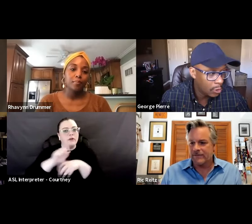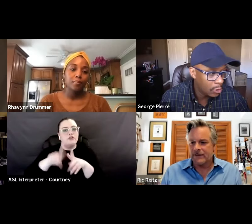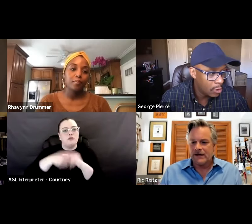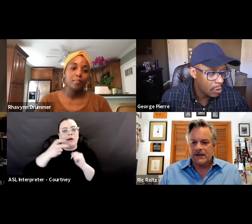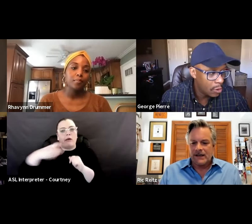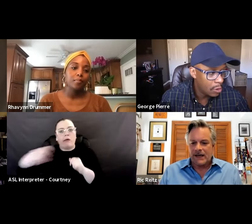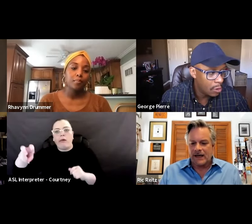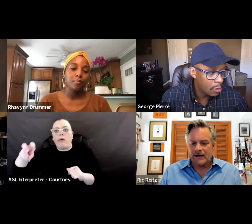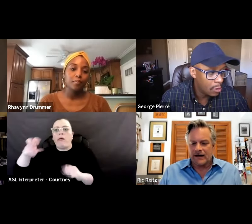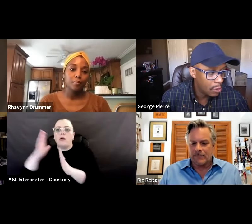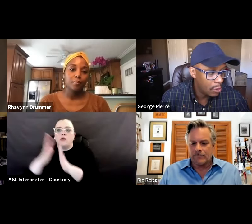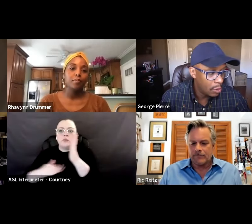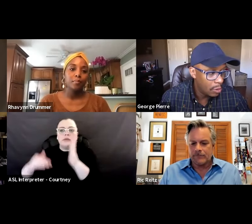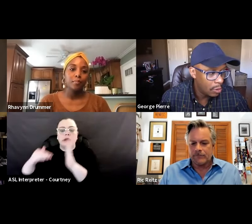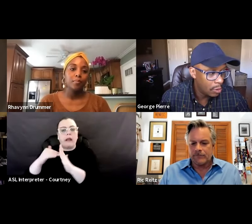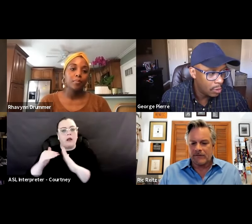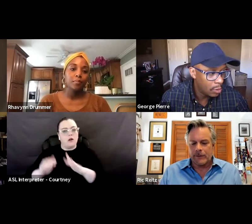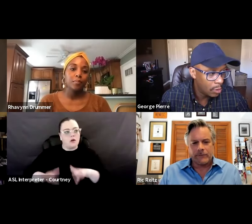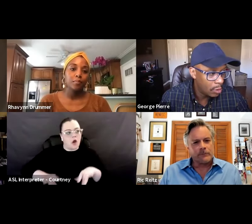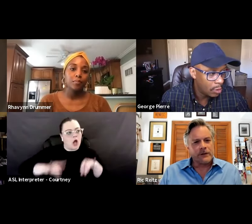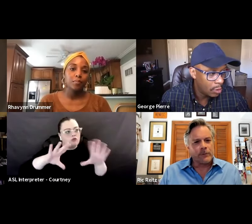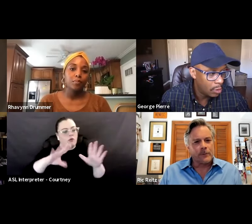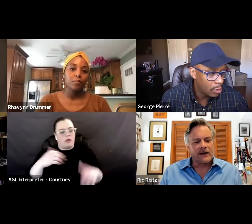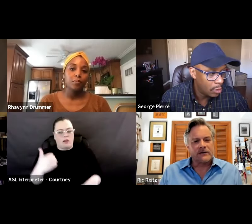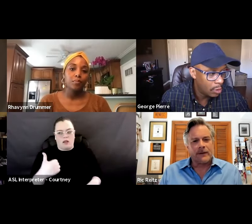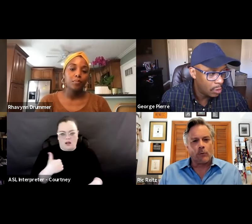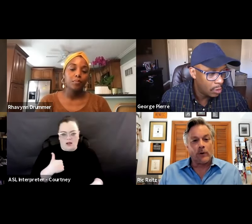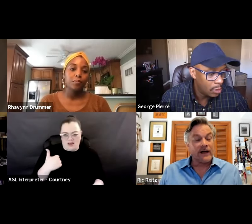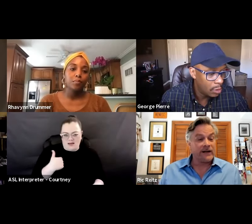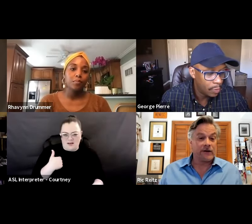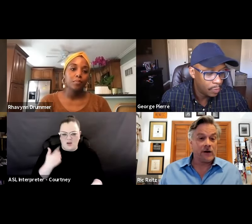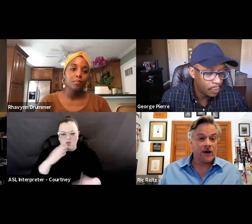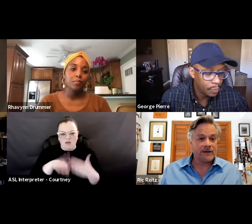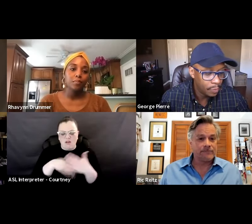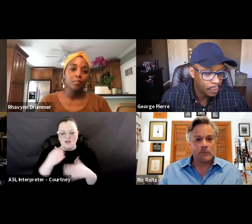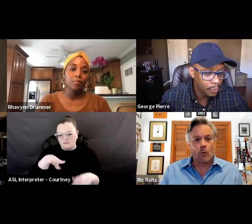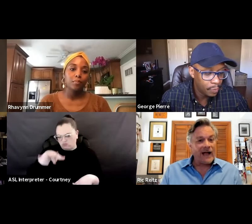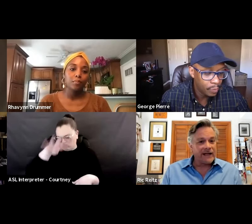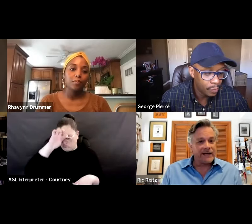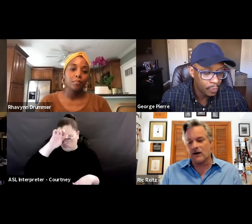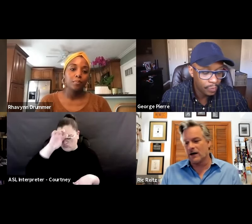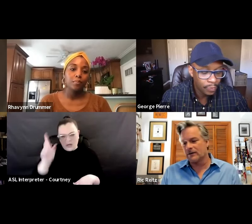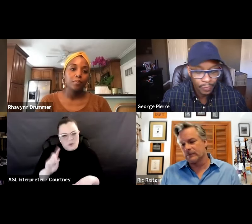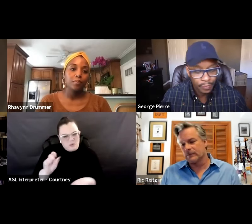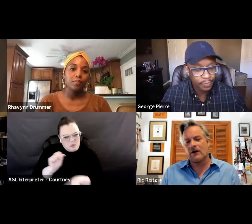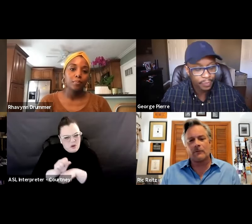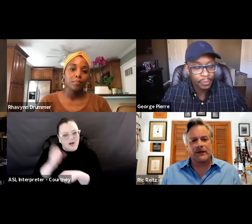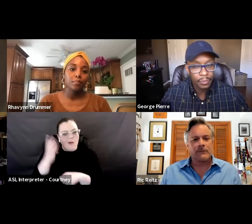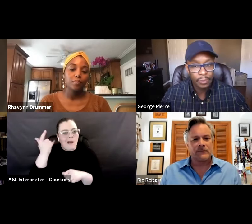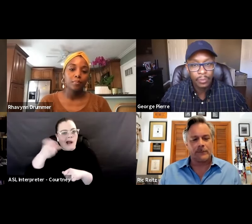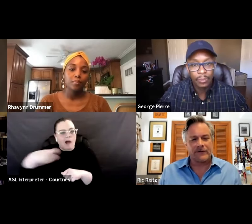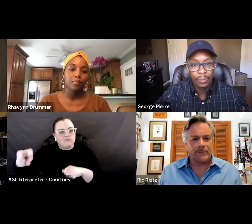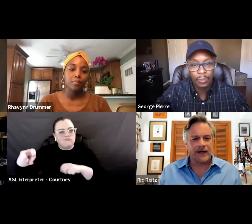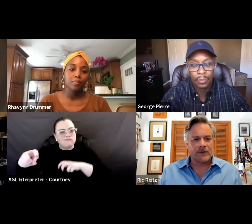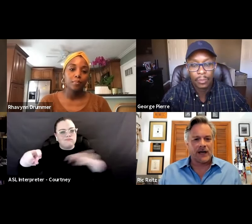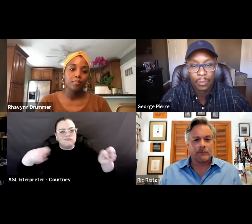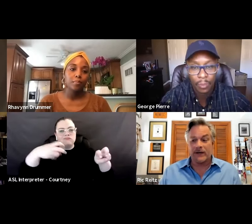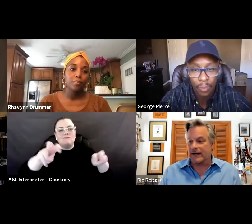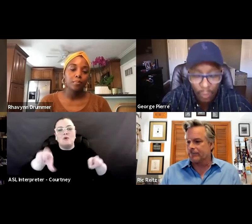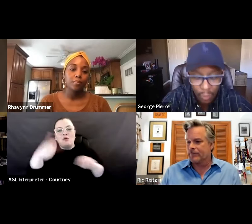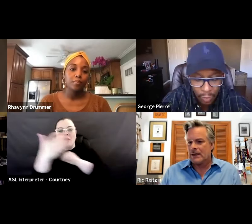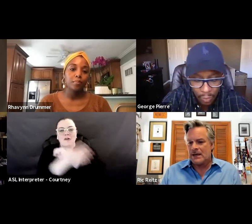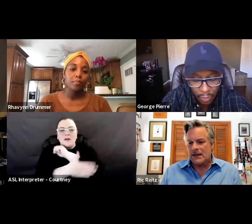Australia. And everybody was pretty perplexed about where it had gone, why it had gone. Well, it all becomes about the bottom line